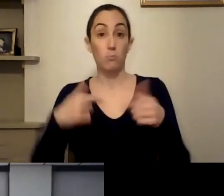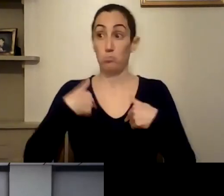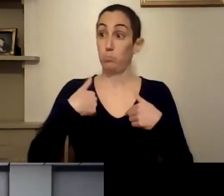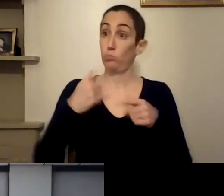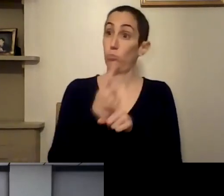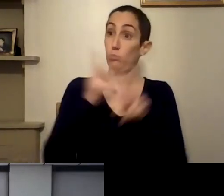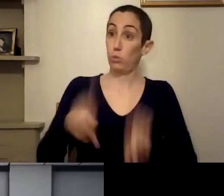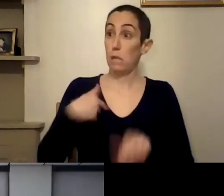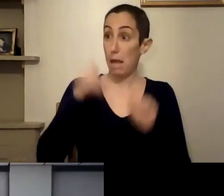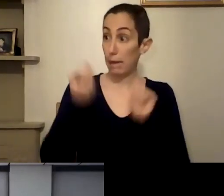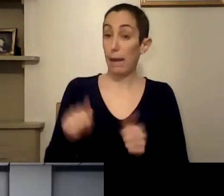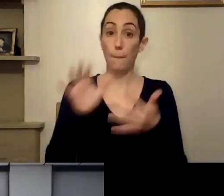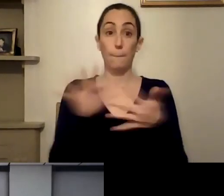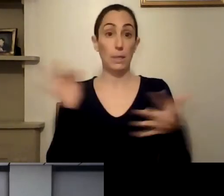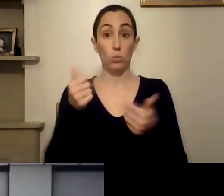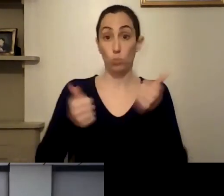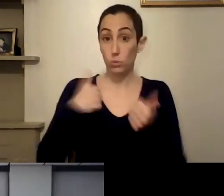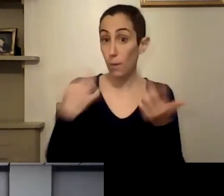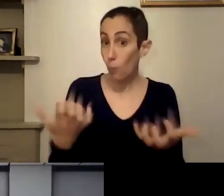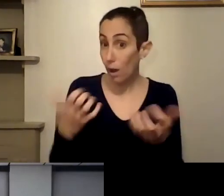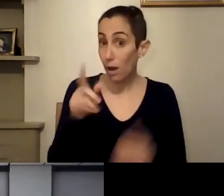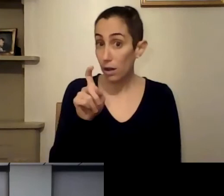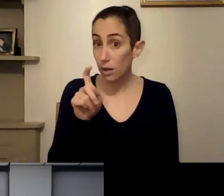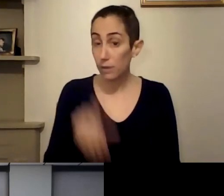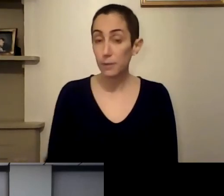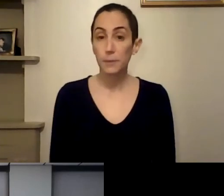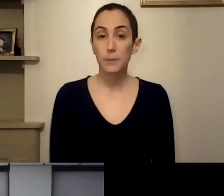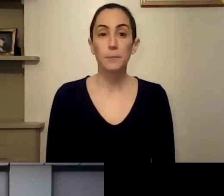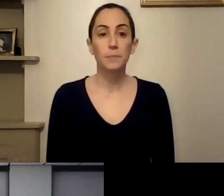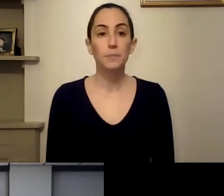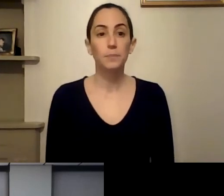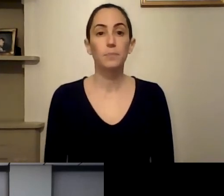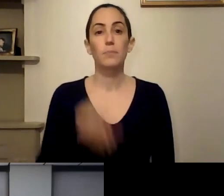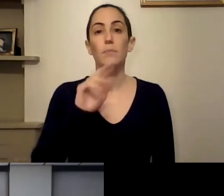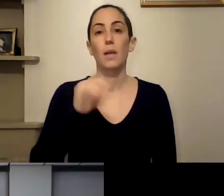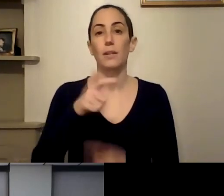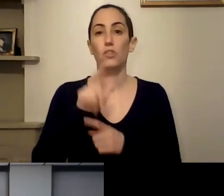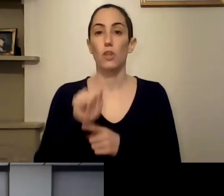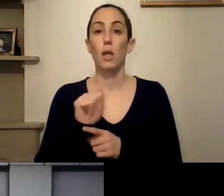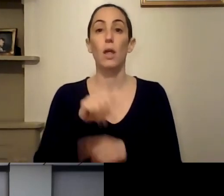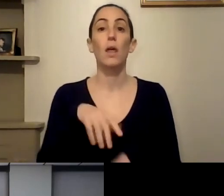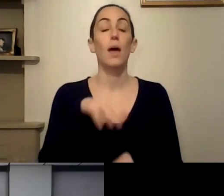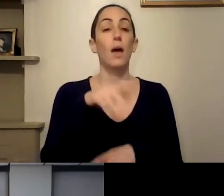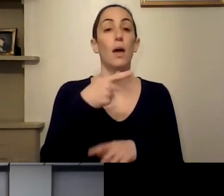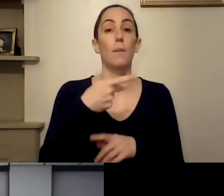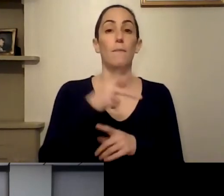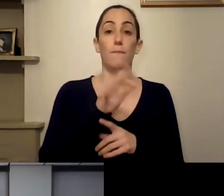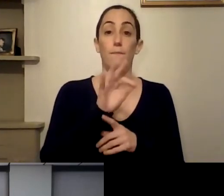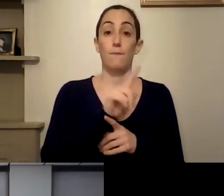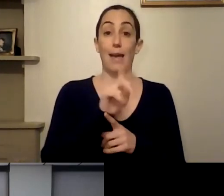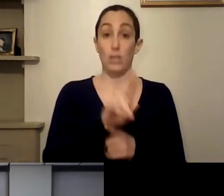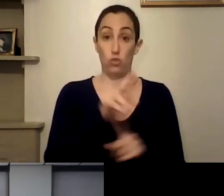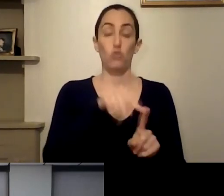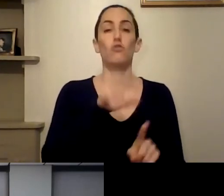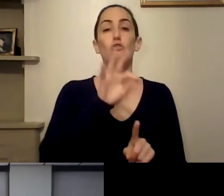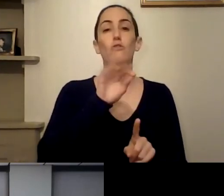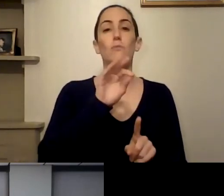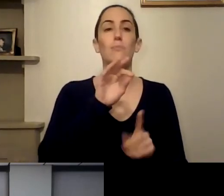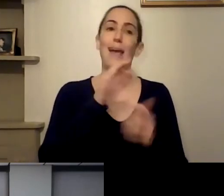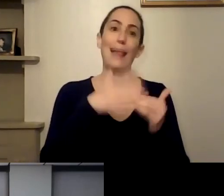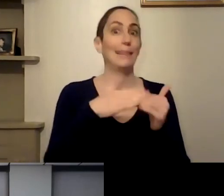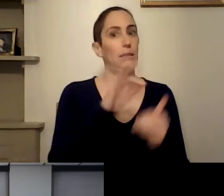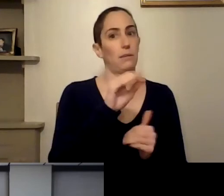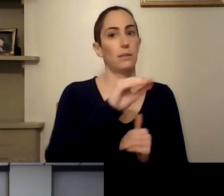I think that the Pfizer vaccine is 90+ effective, and I think that the difference between the 90